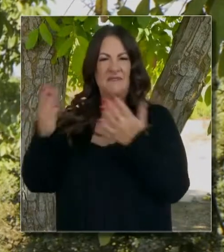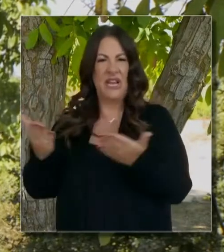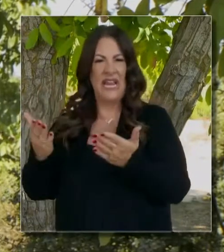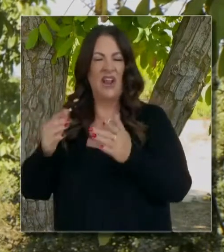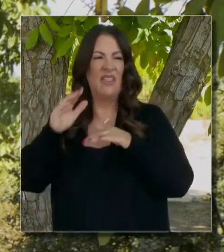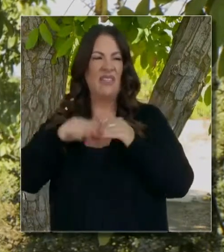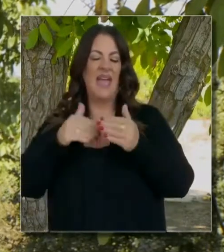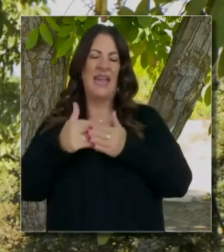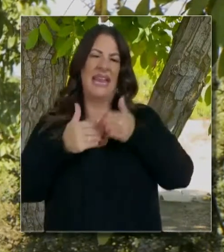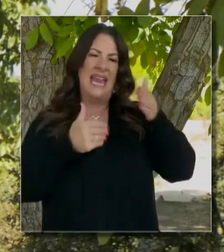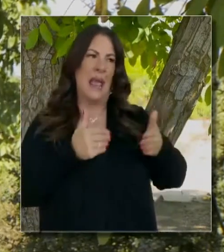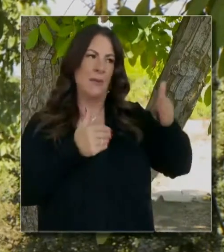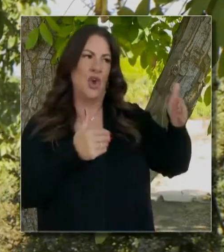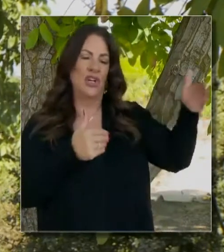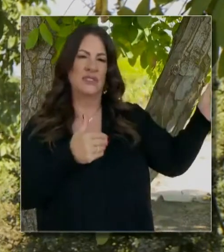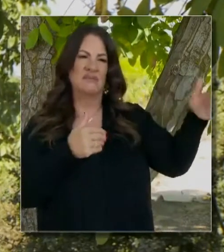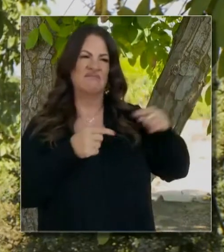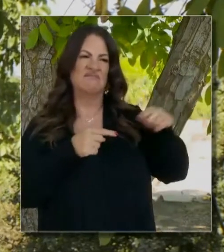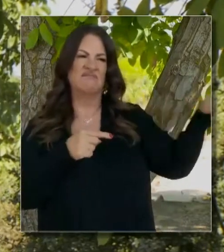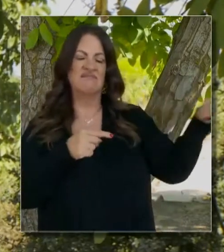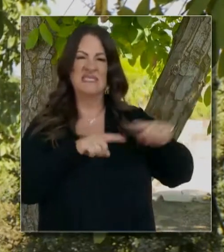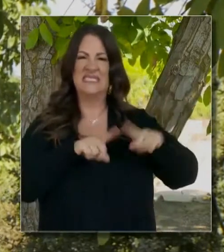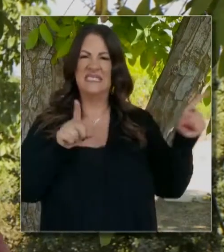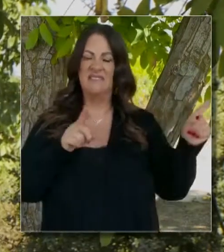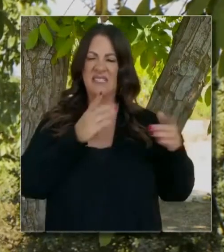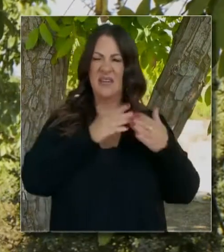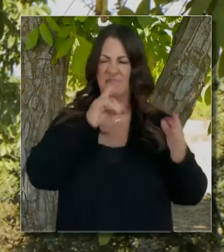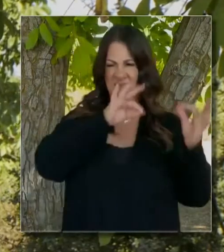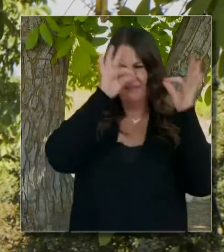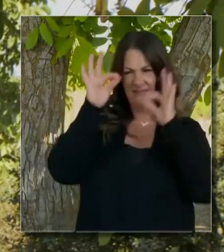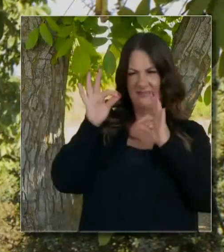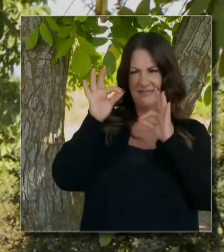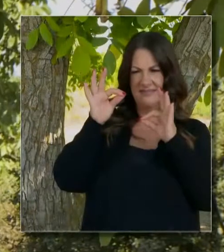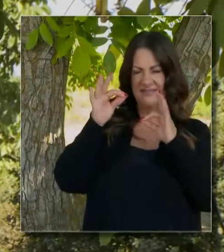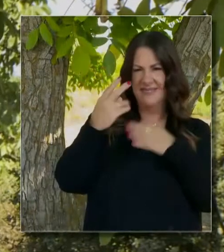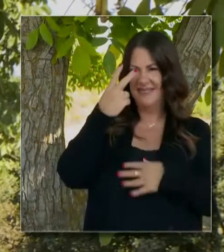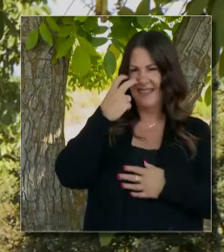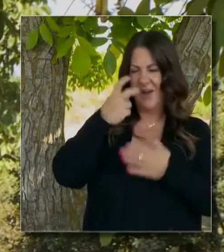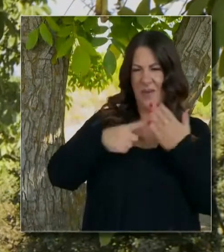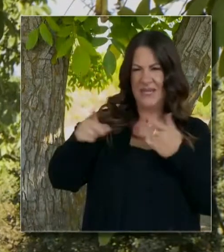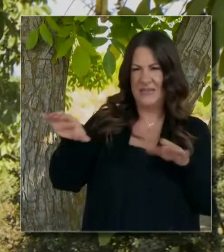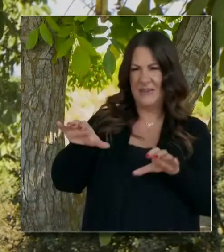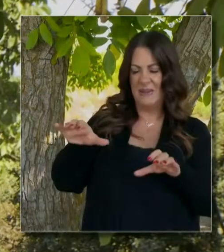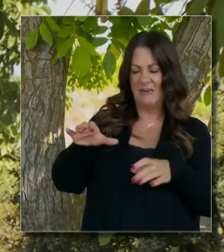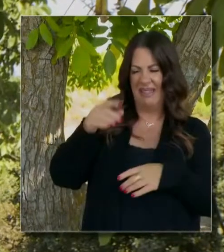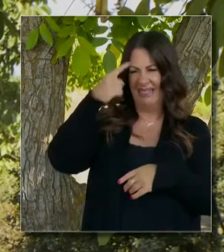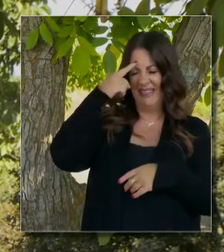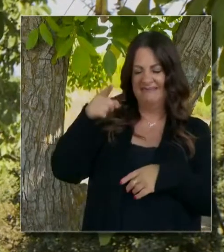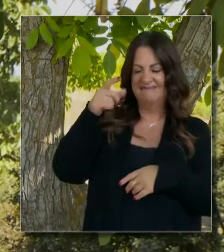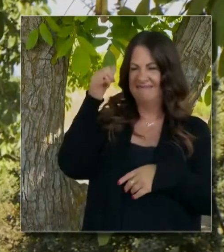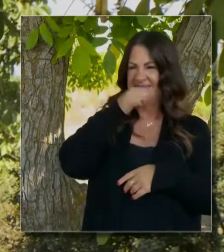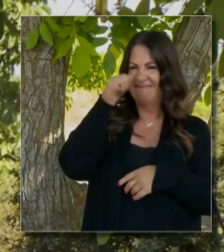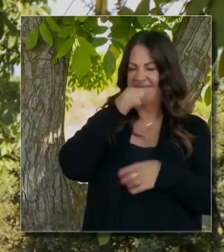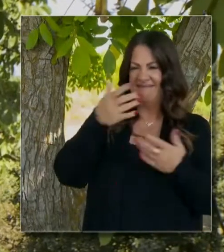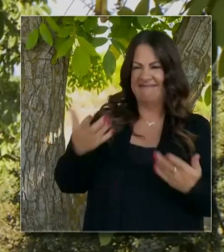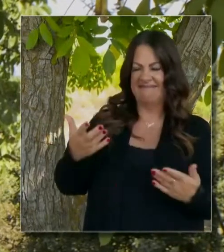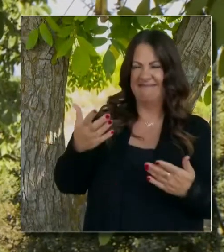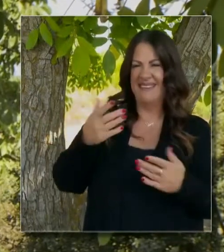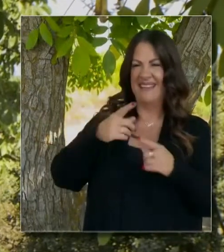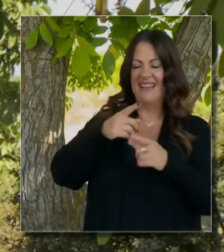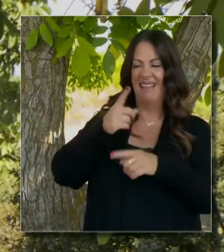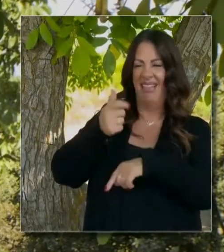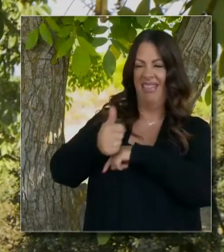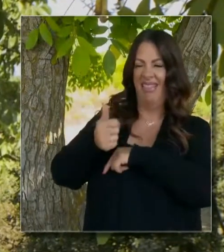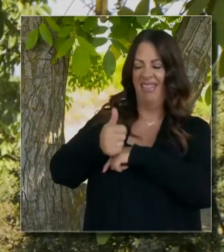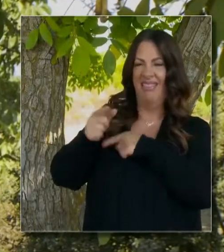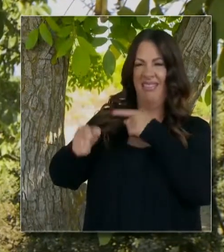eyes 10, 15, 20 years ago. People may have just dismissed Craig and his wife's work and his family's work here, and Ramon's work